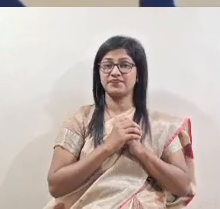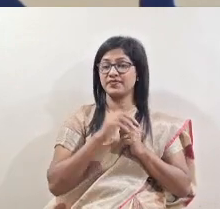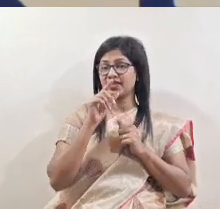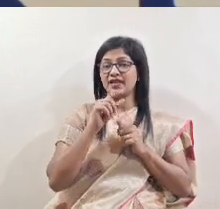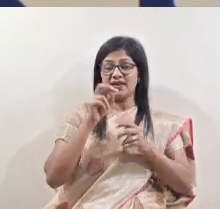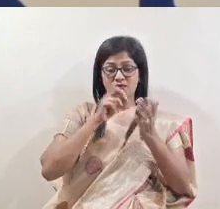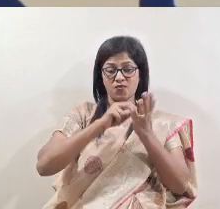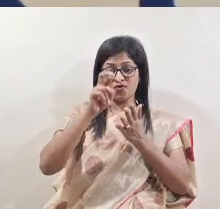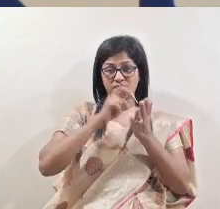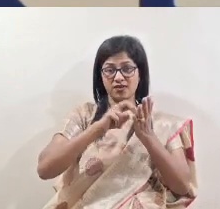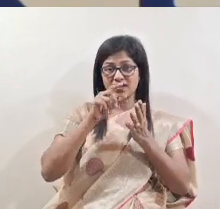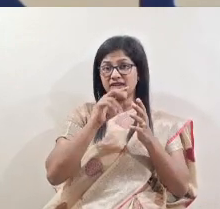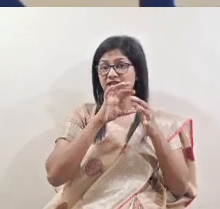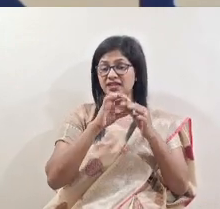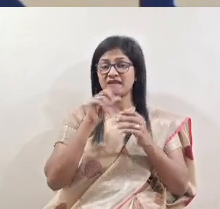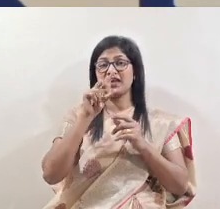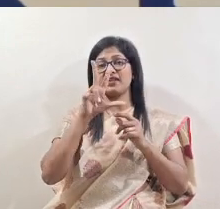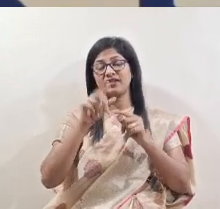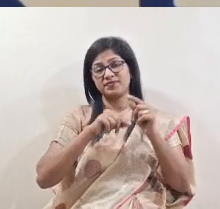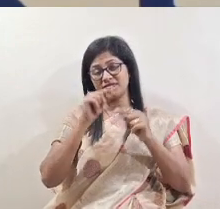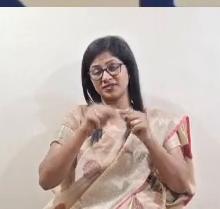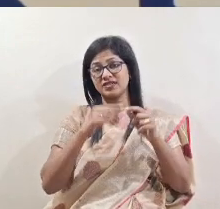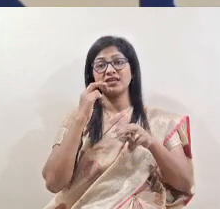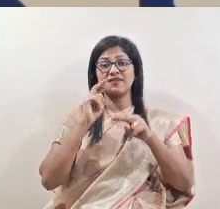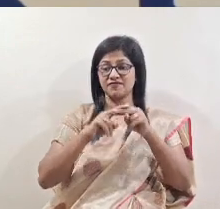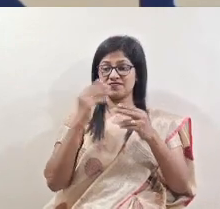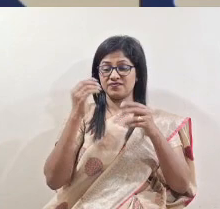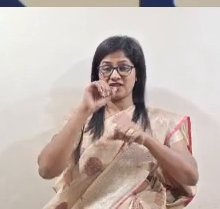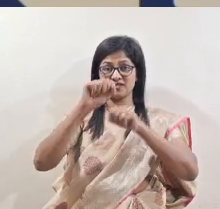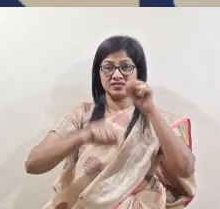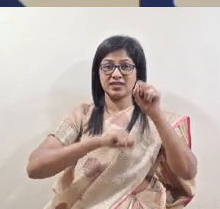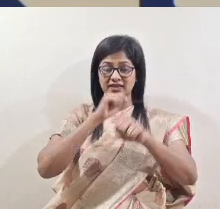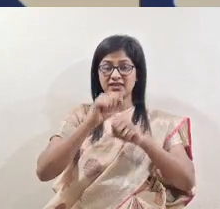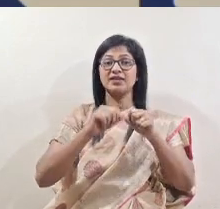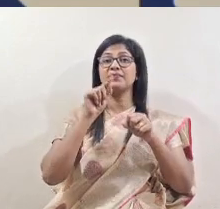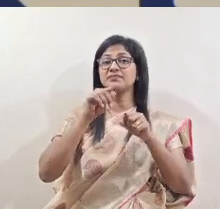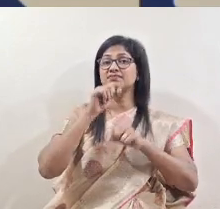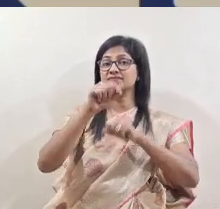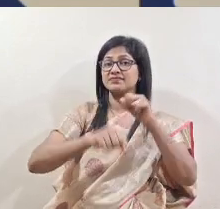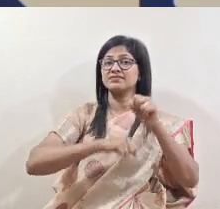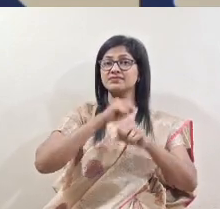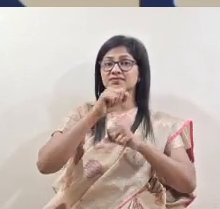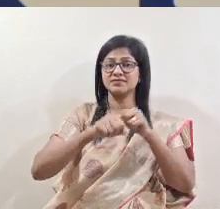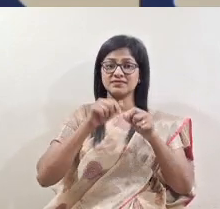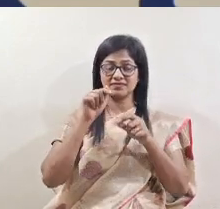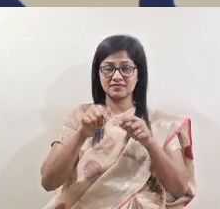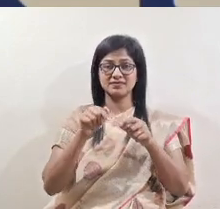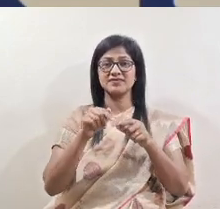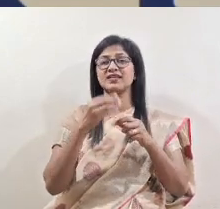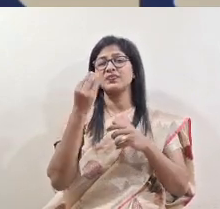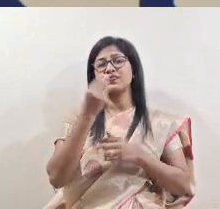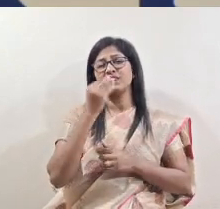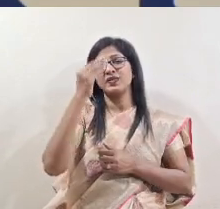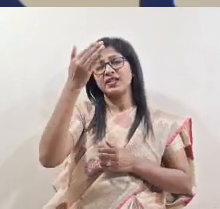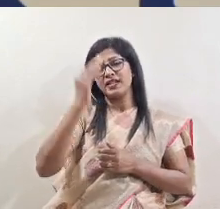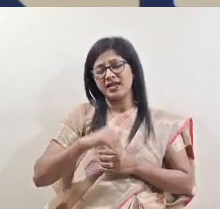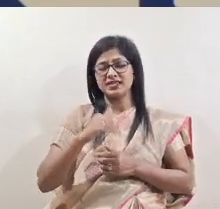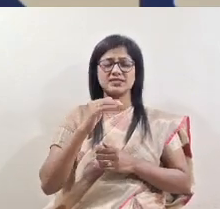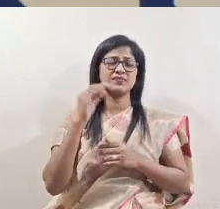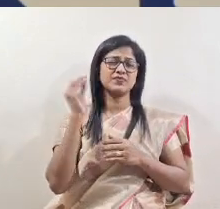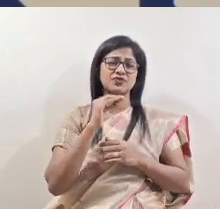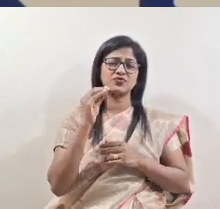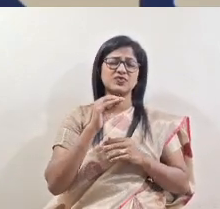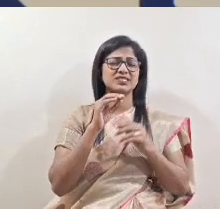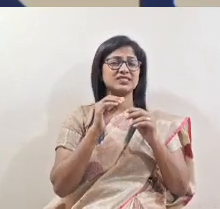Around 18% are of the pedestrians. And then if you are taking the bicyclists, but because bicyclists are very less,